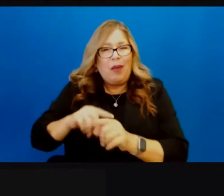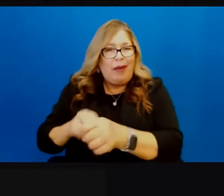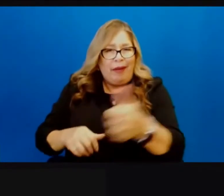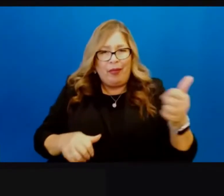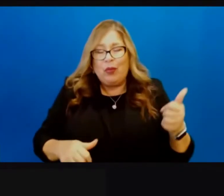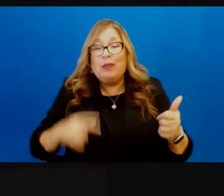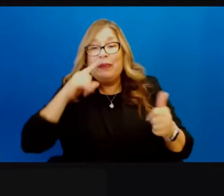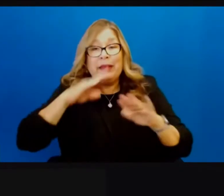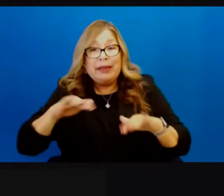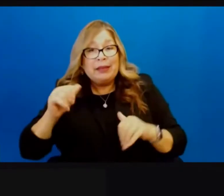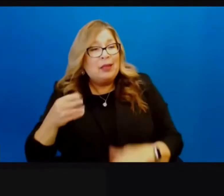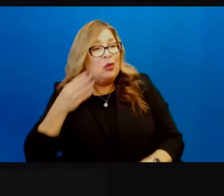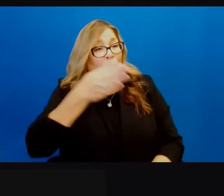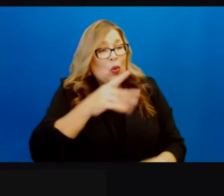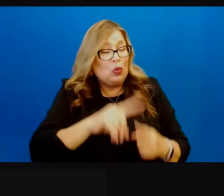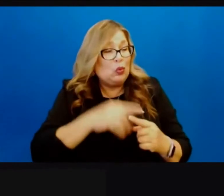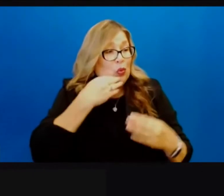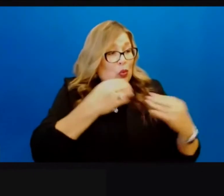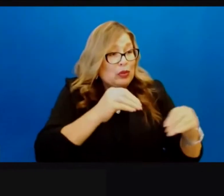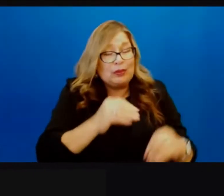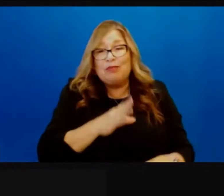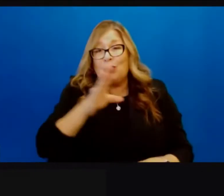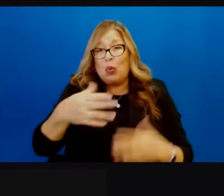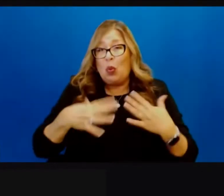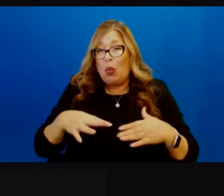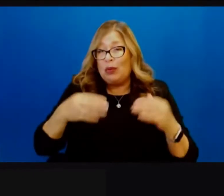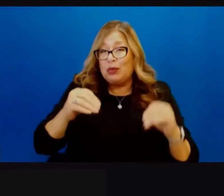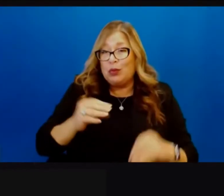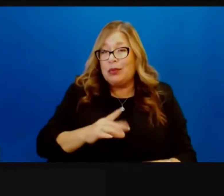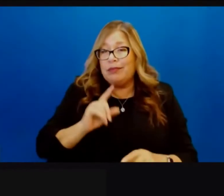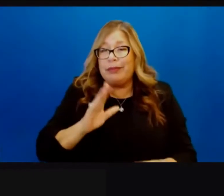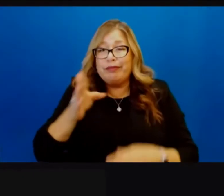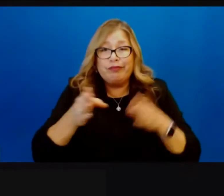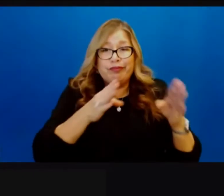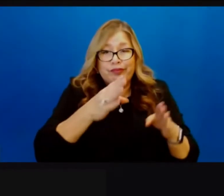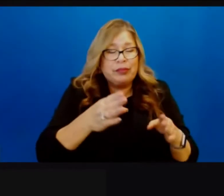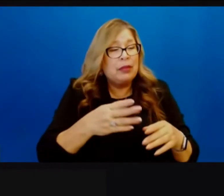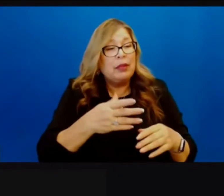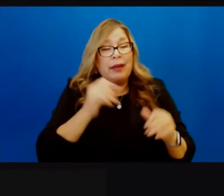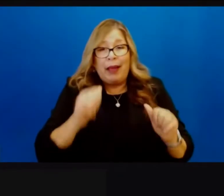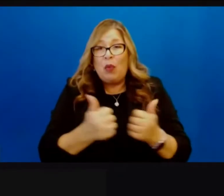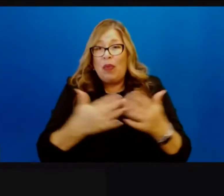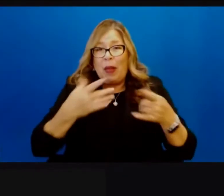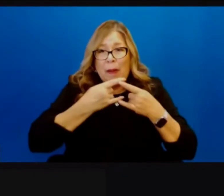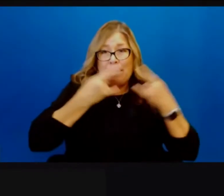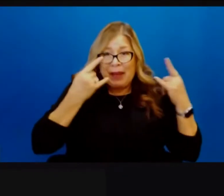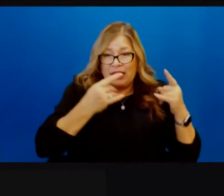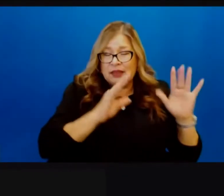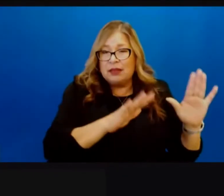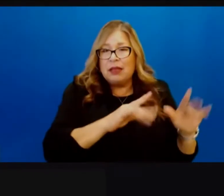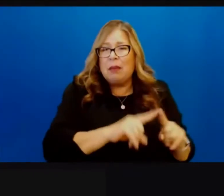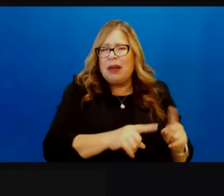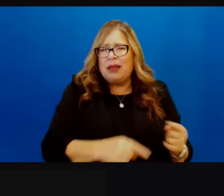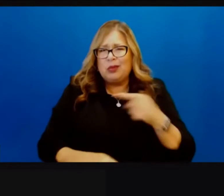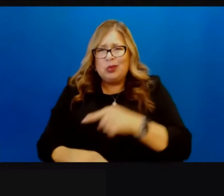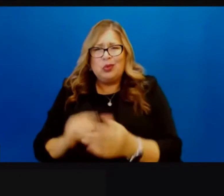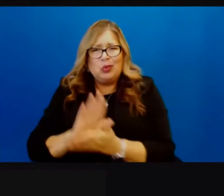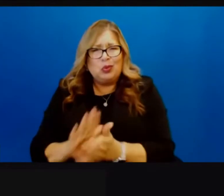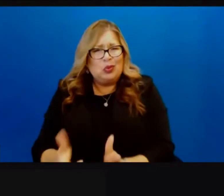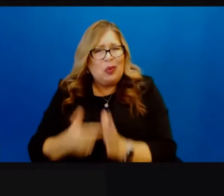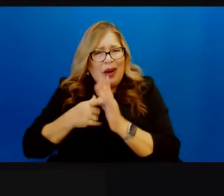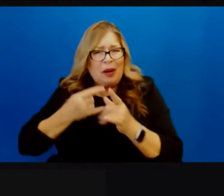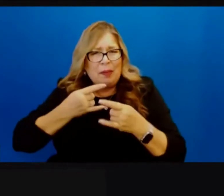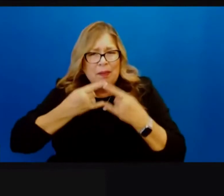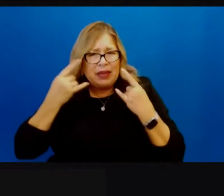clothing store, vaccinated or unvaccinated, without a mask, but they got to put it on in school. How do you explain to the parents